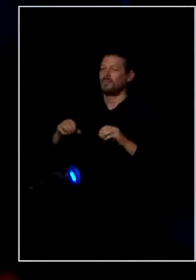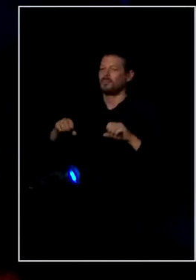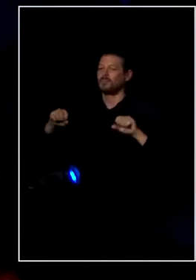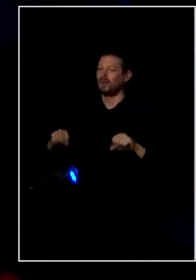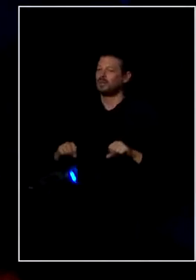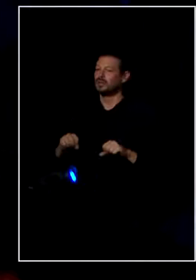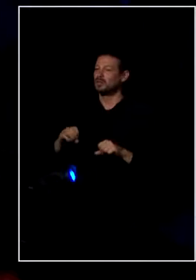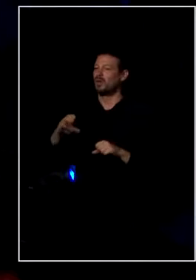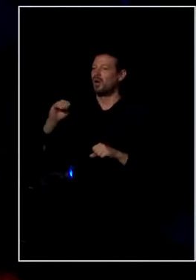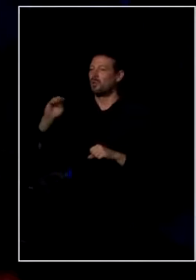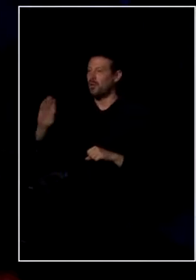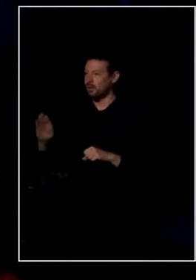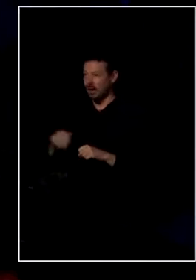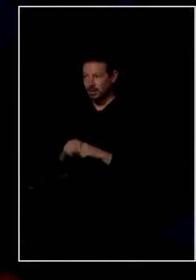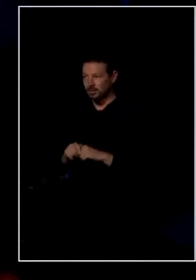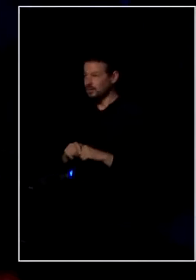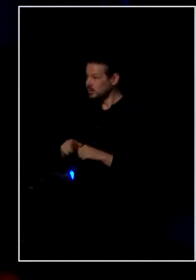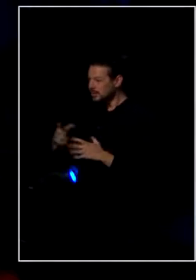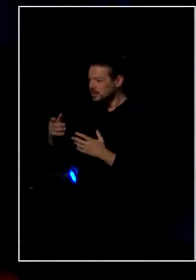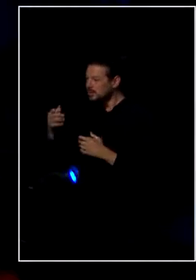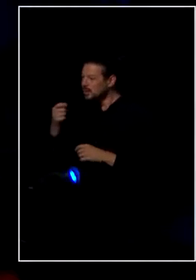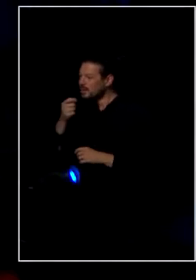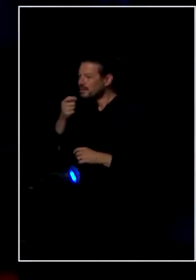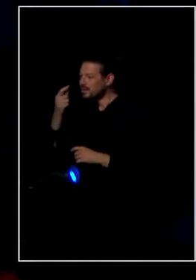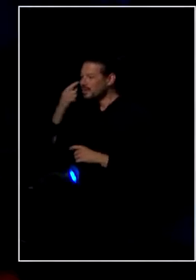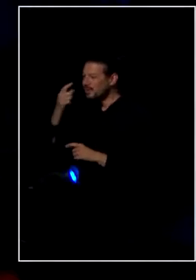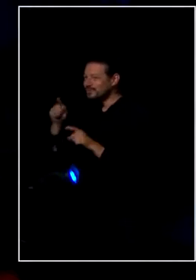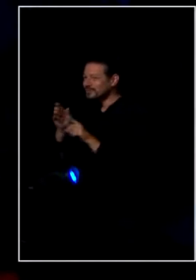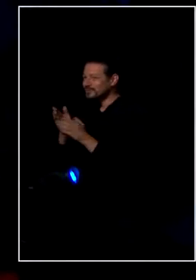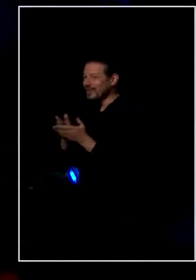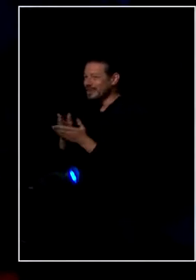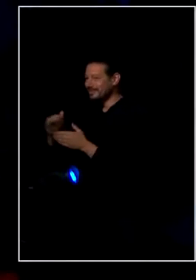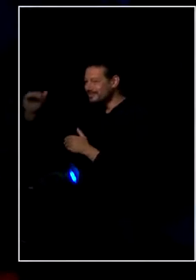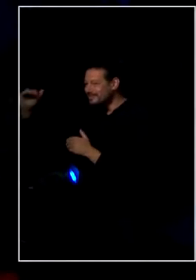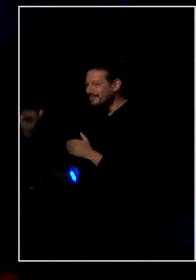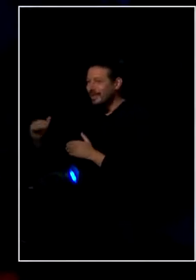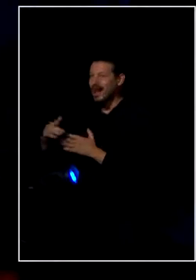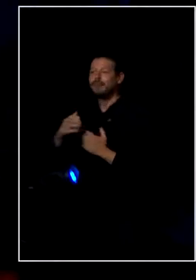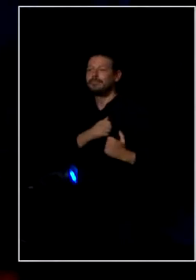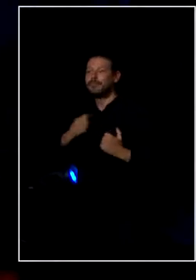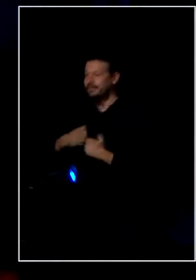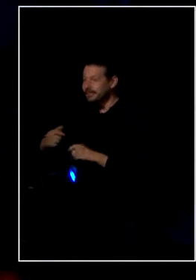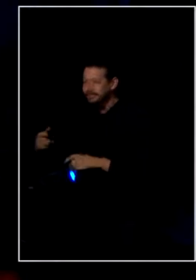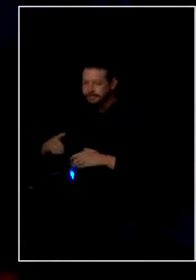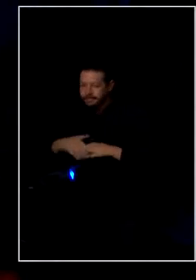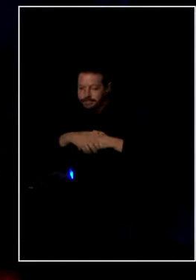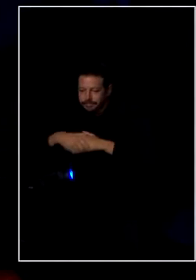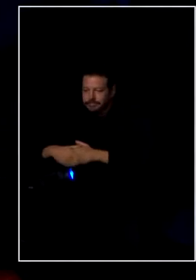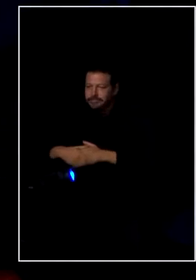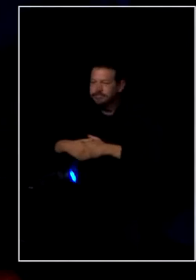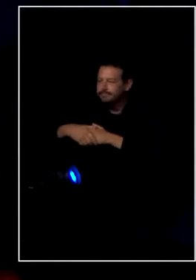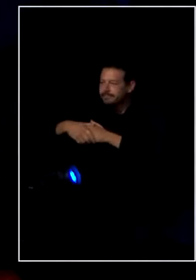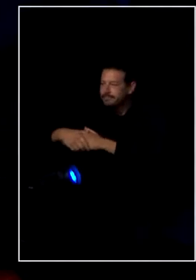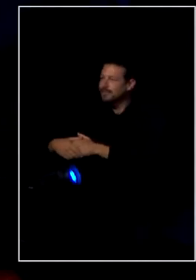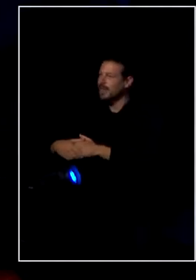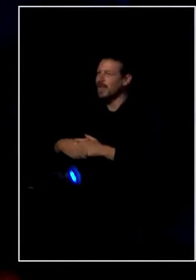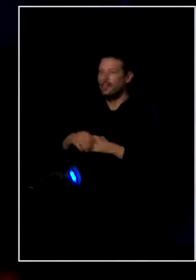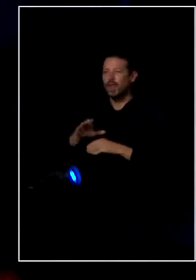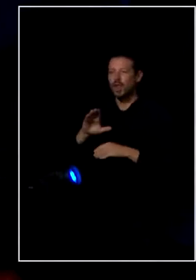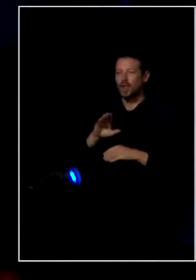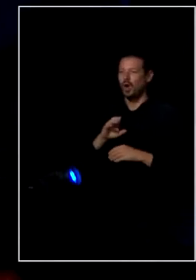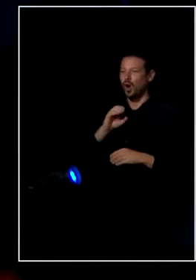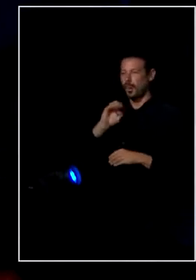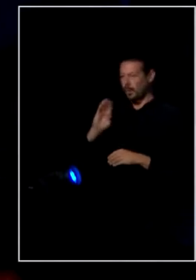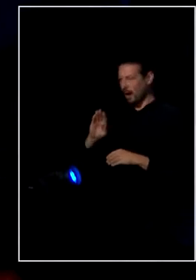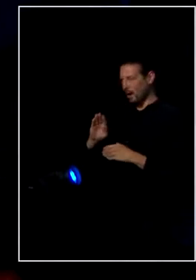frail and small. After a military chaperone helps her to the stage, Obama has to prop her up. Is that age